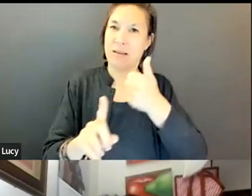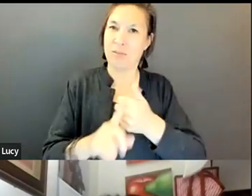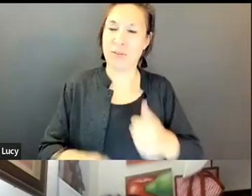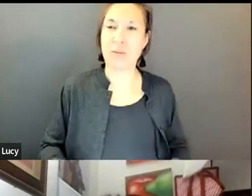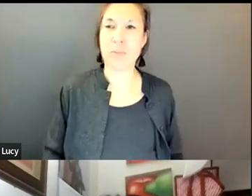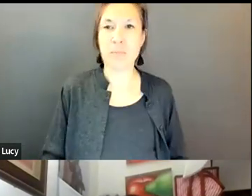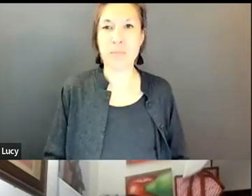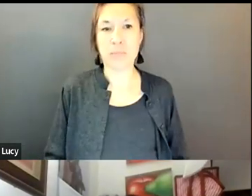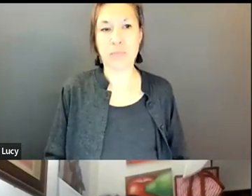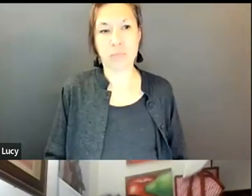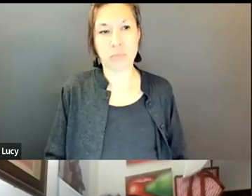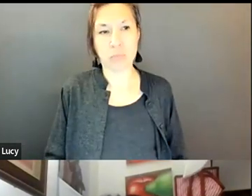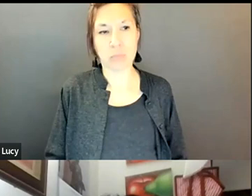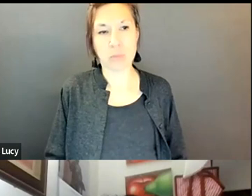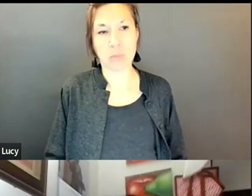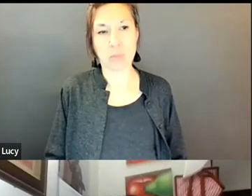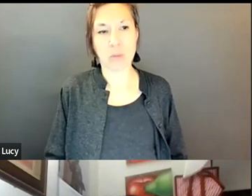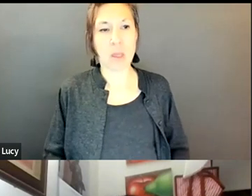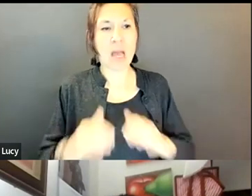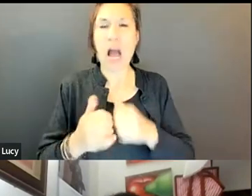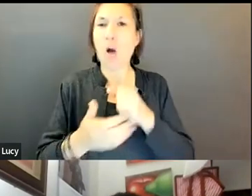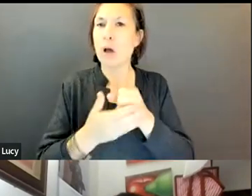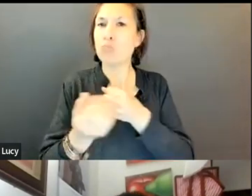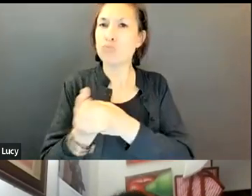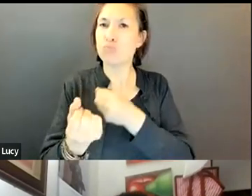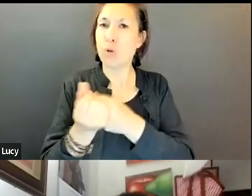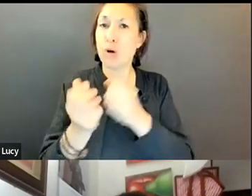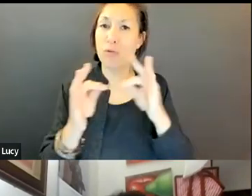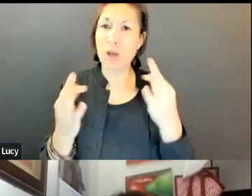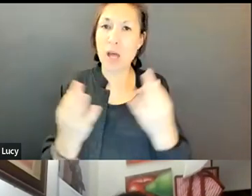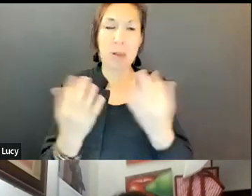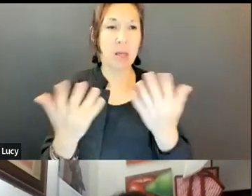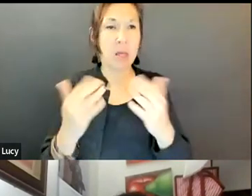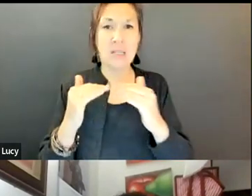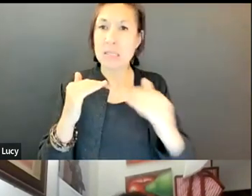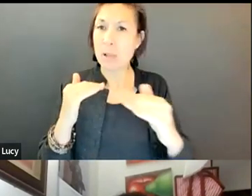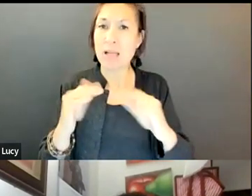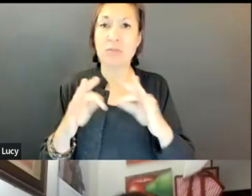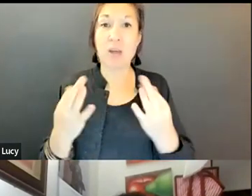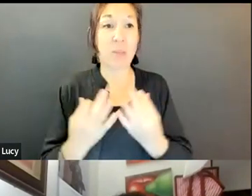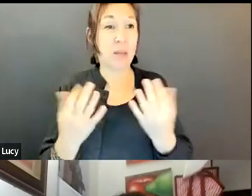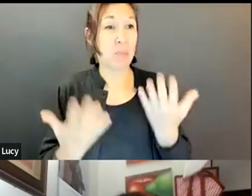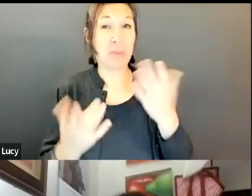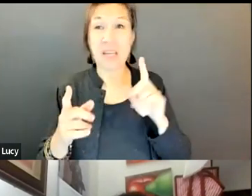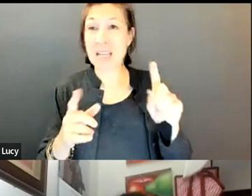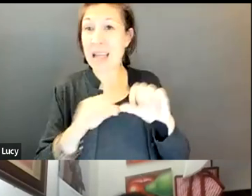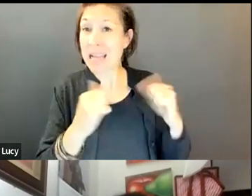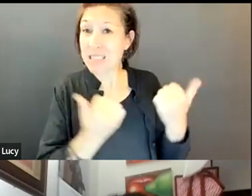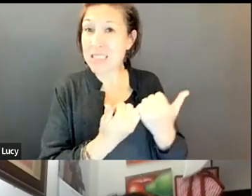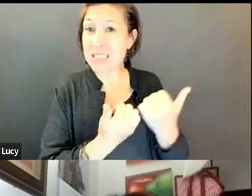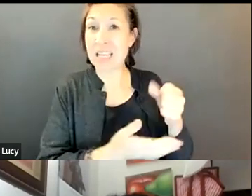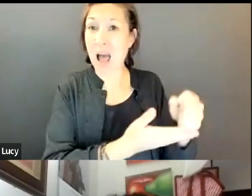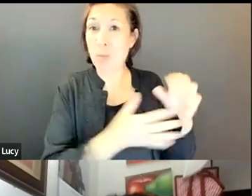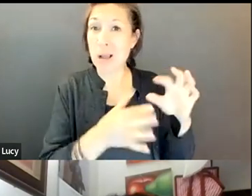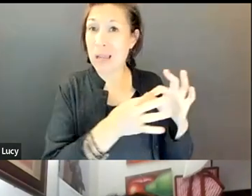what what how can we help stabilize what um agencies that we can help connect the parent to um and so I